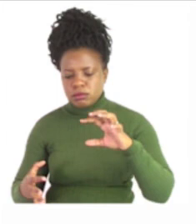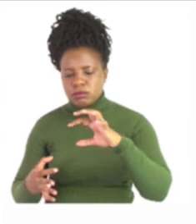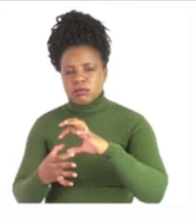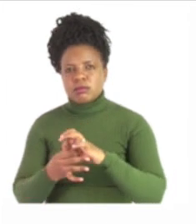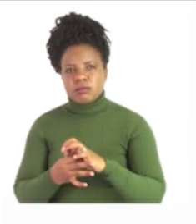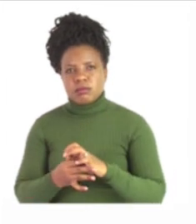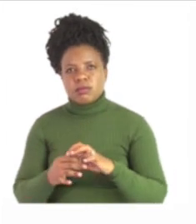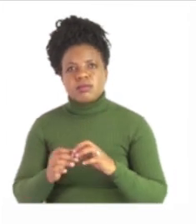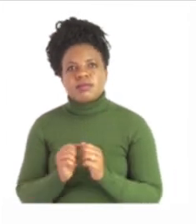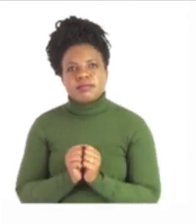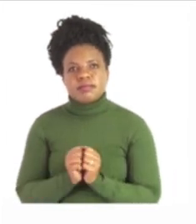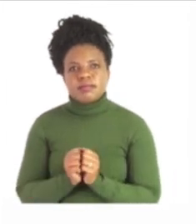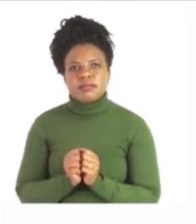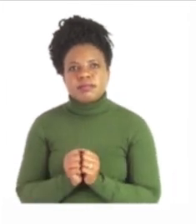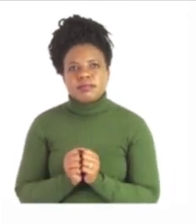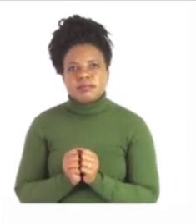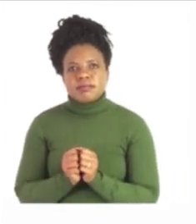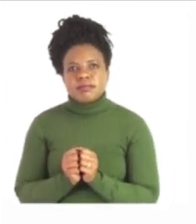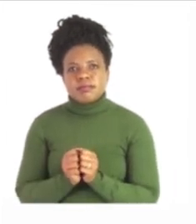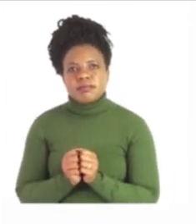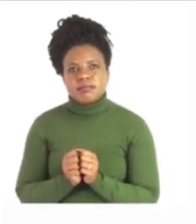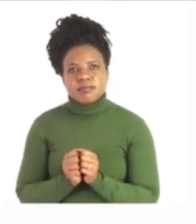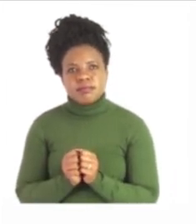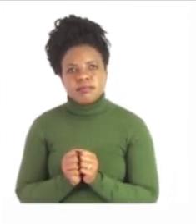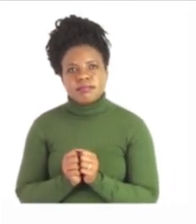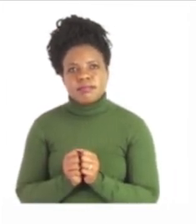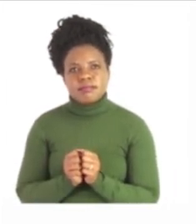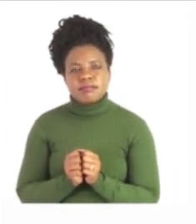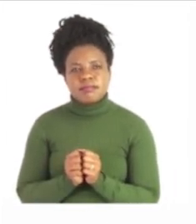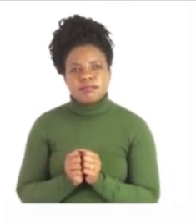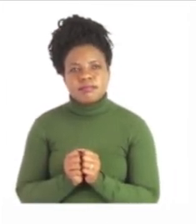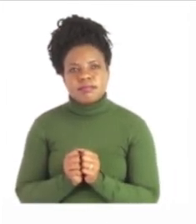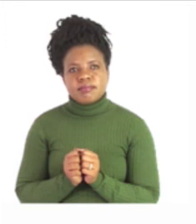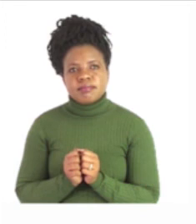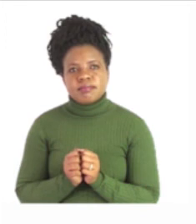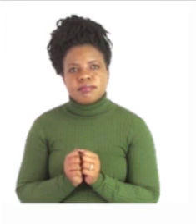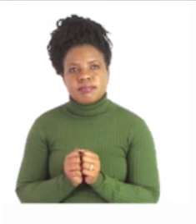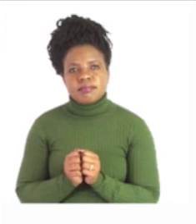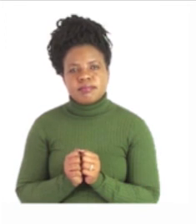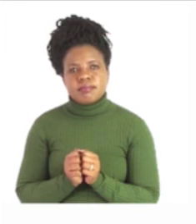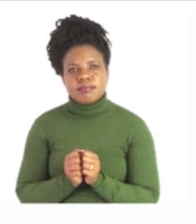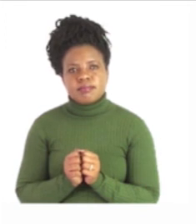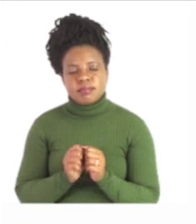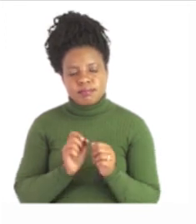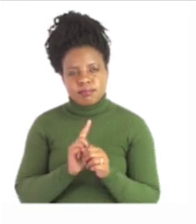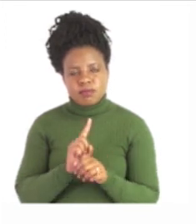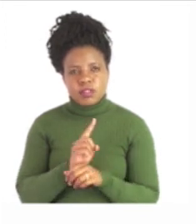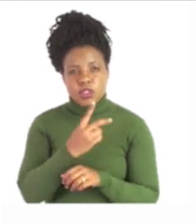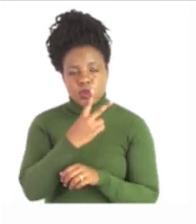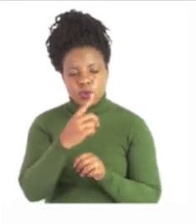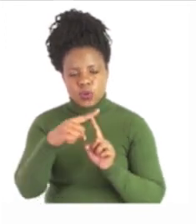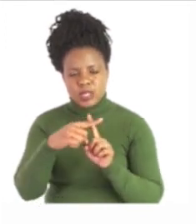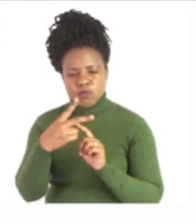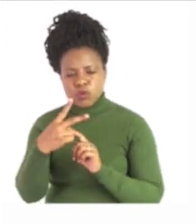to those in the column on the right. So if you have the first one with 2 times